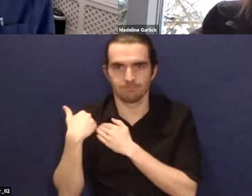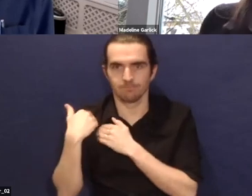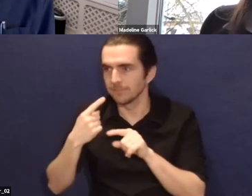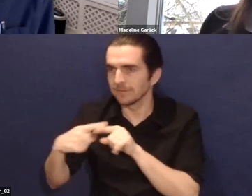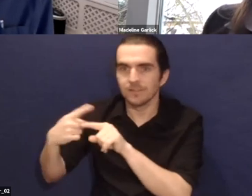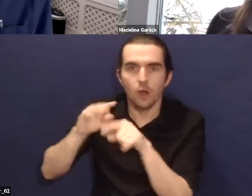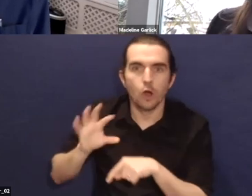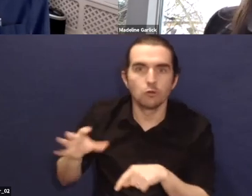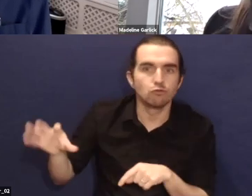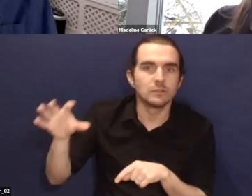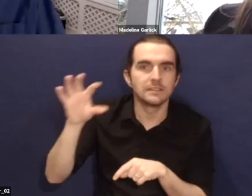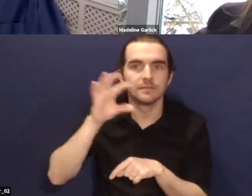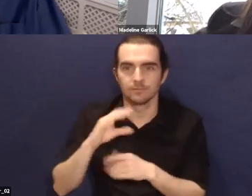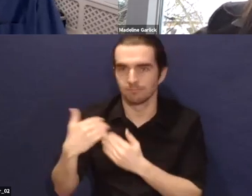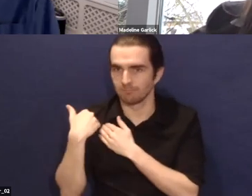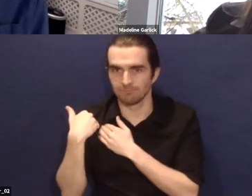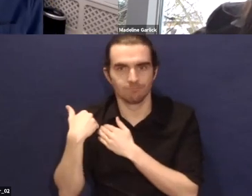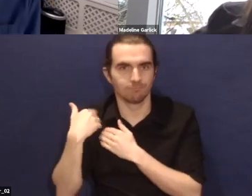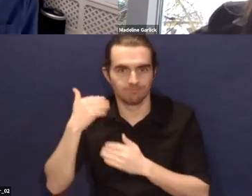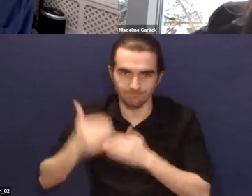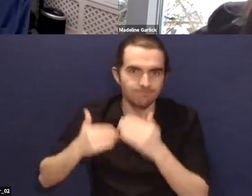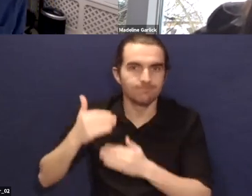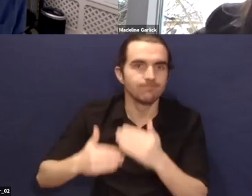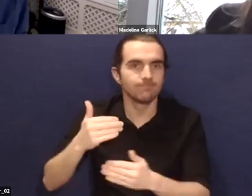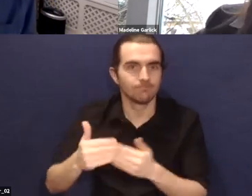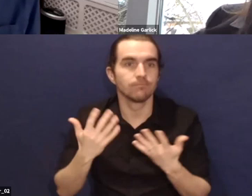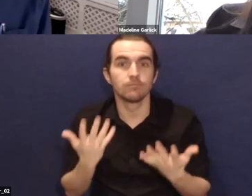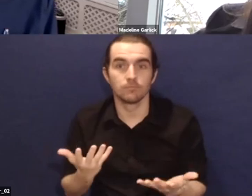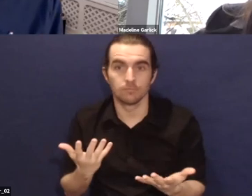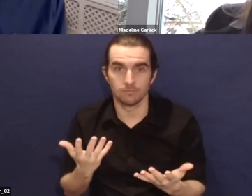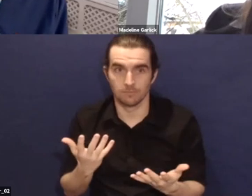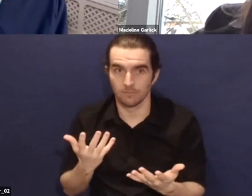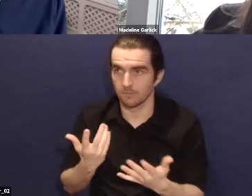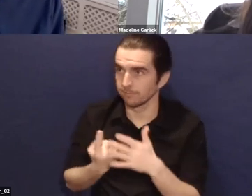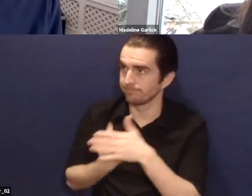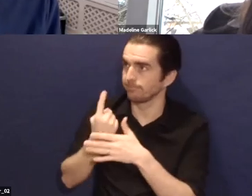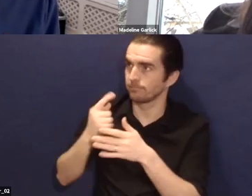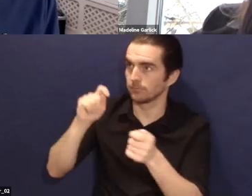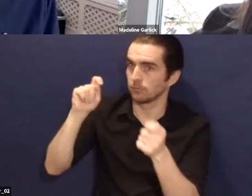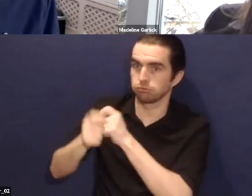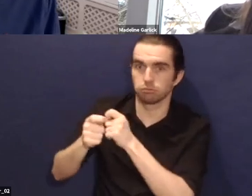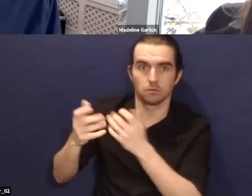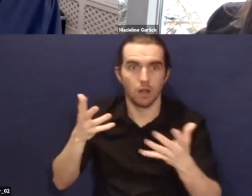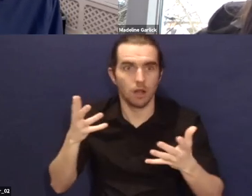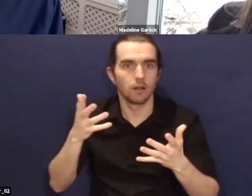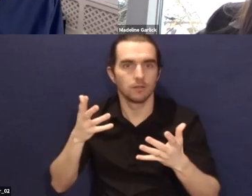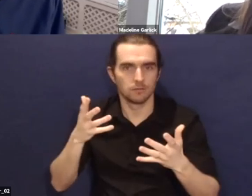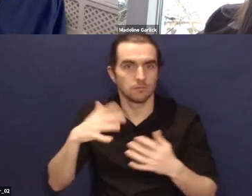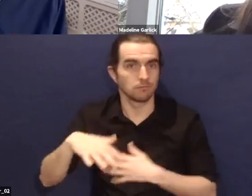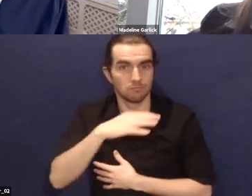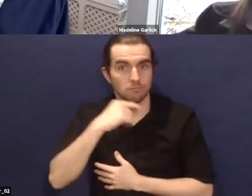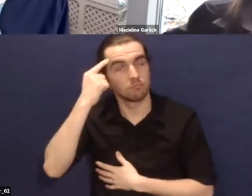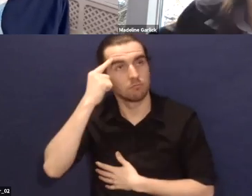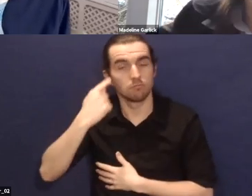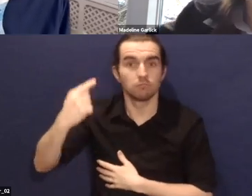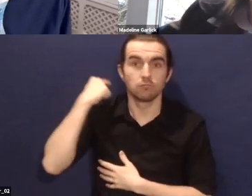that nobody would have thought back in 1950 when the statute was first being sort of